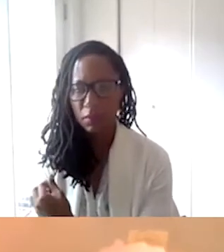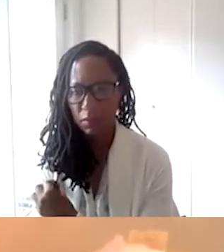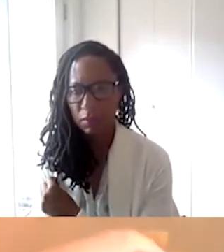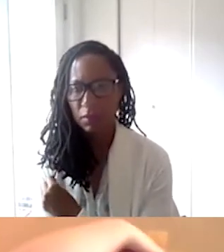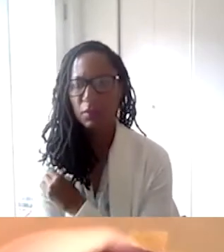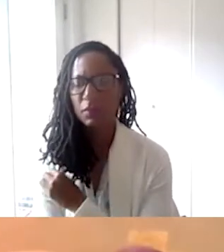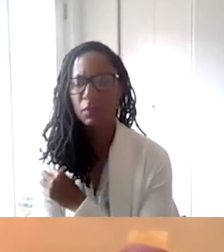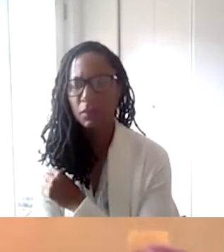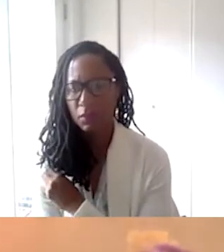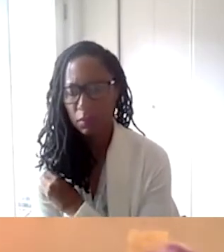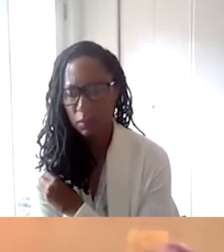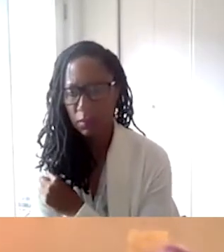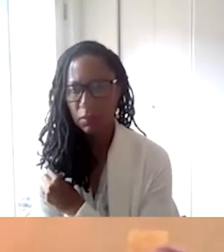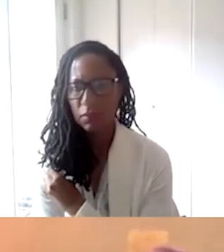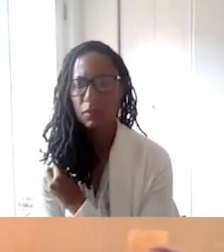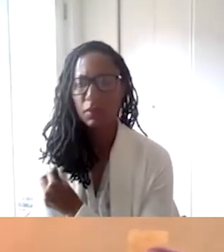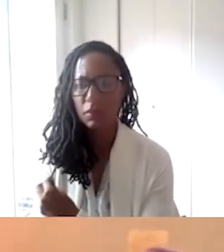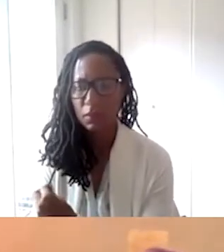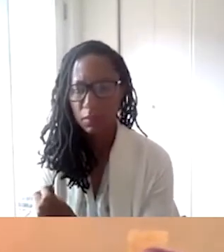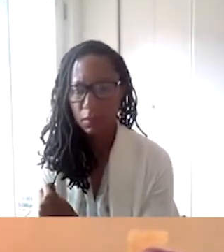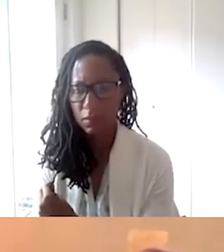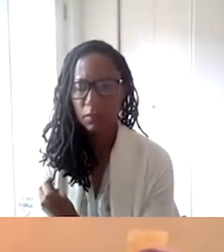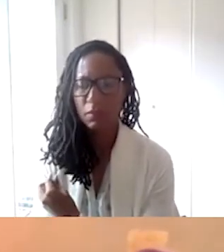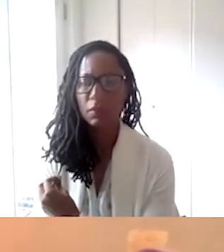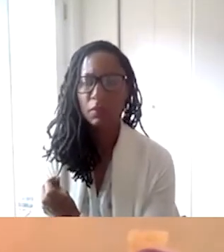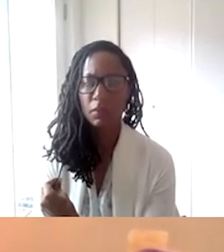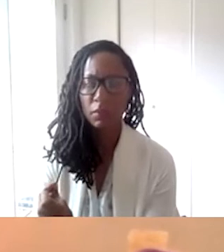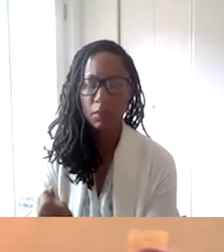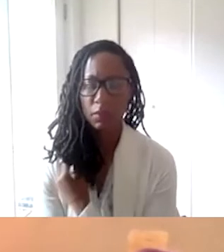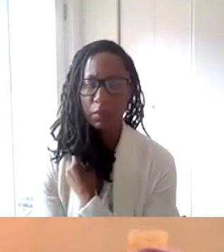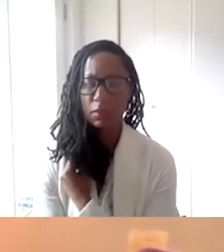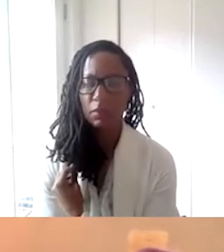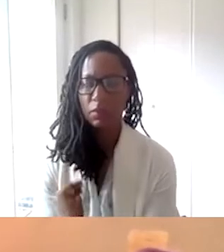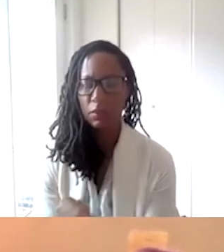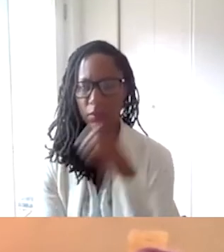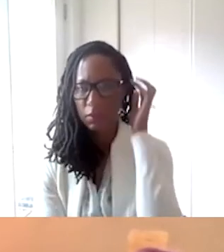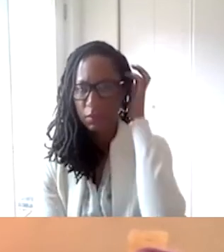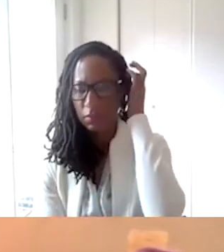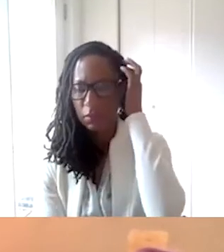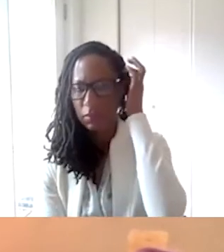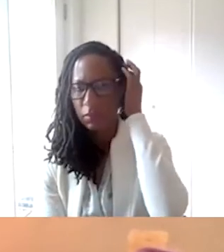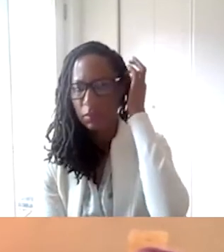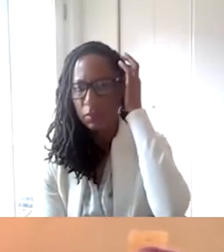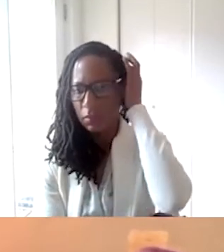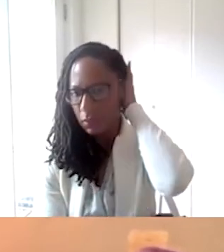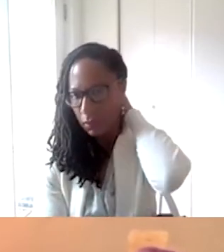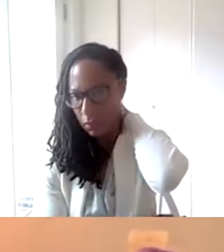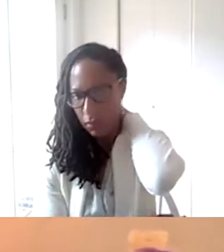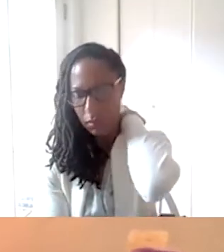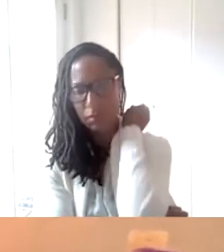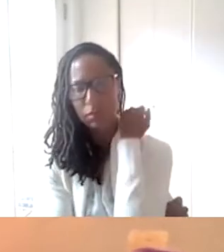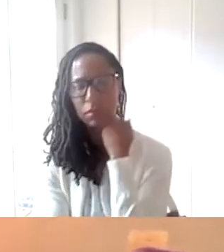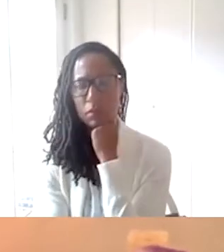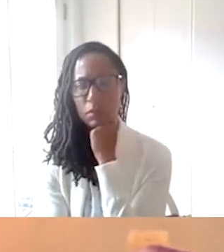fantastic. Really diving into how fighting any kind of